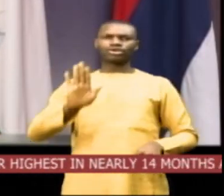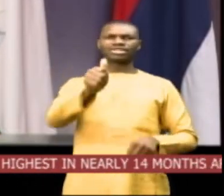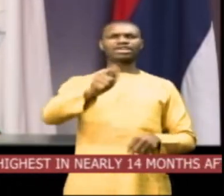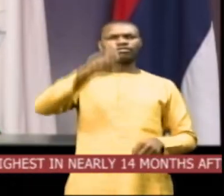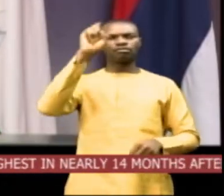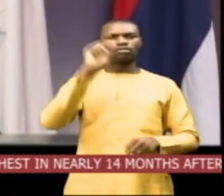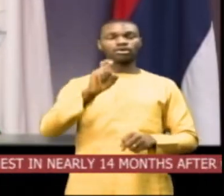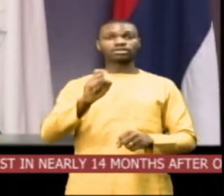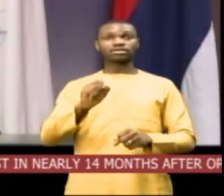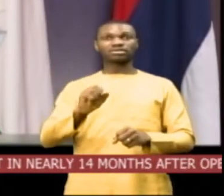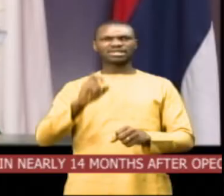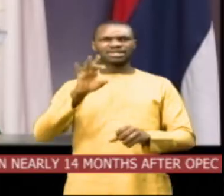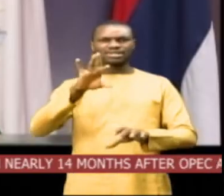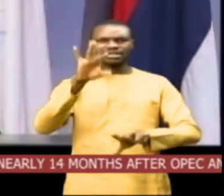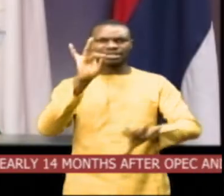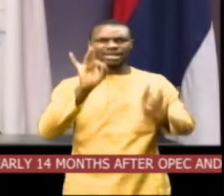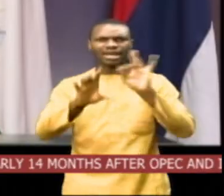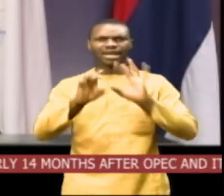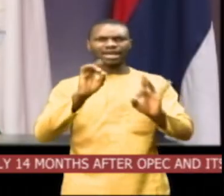competent officers,